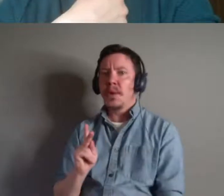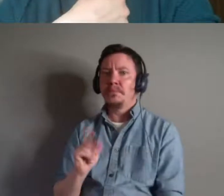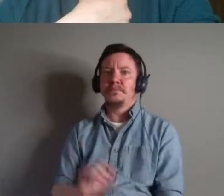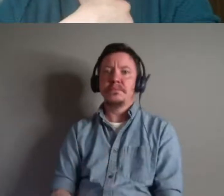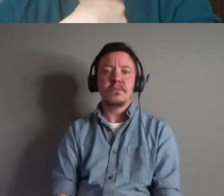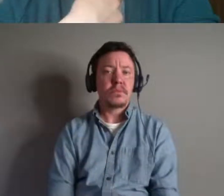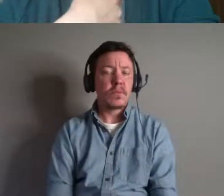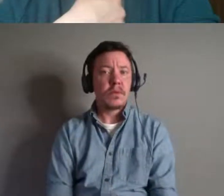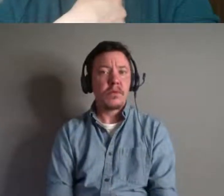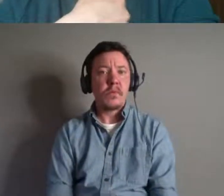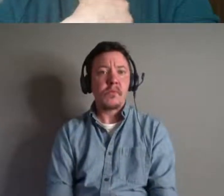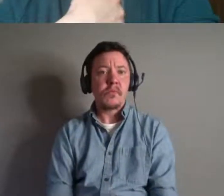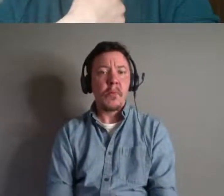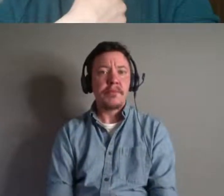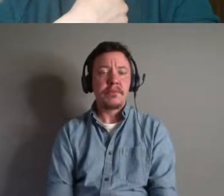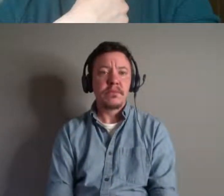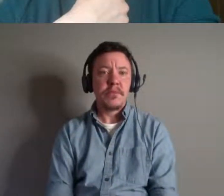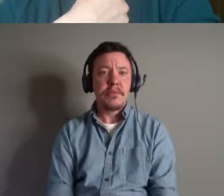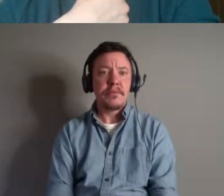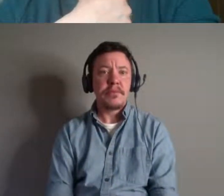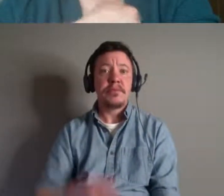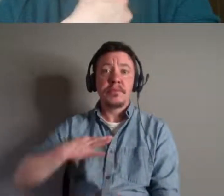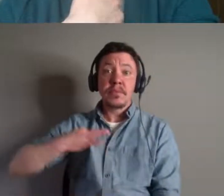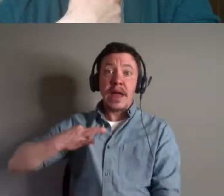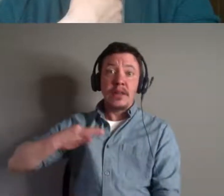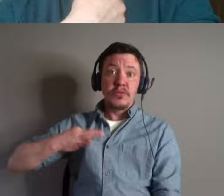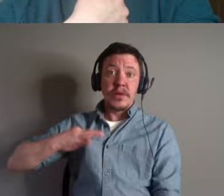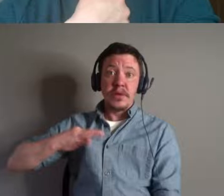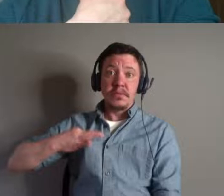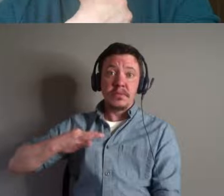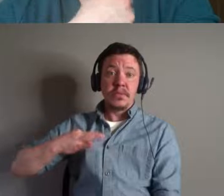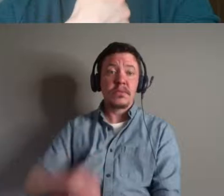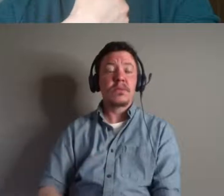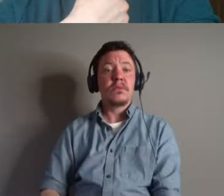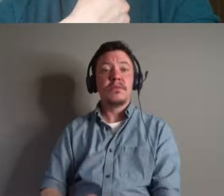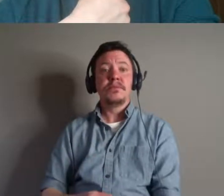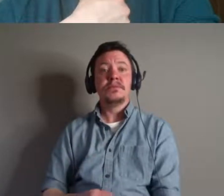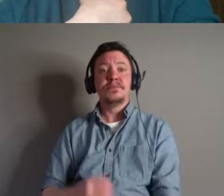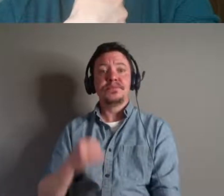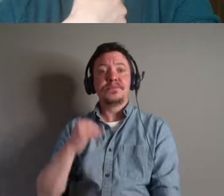Okay. About eligibility, if there is a collaborators,